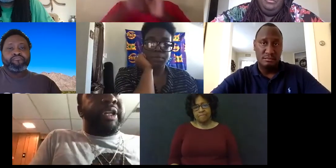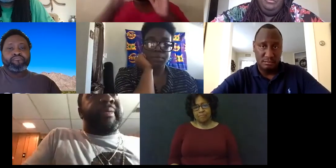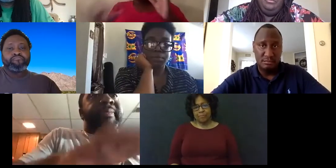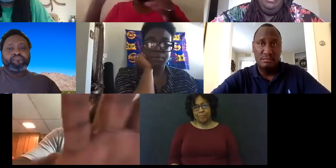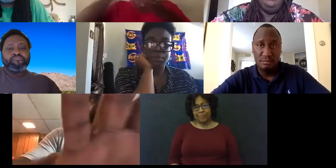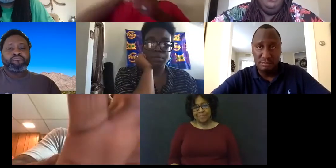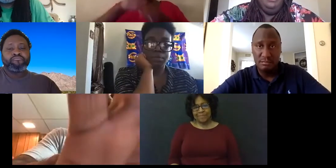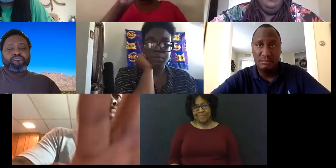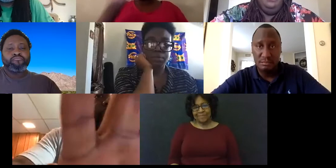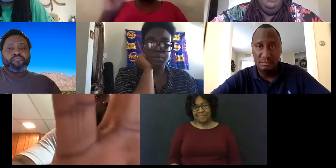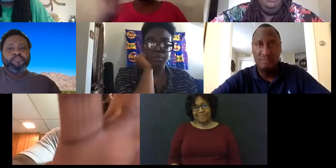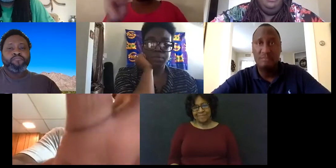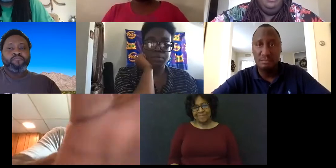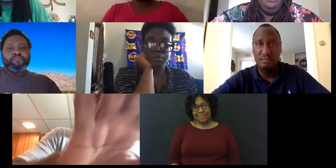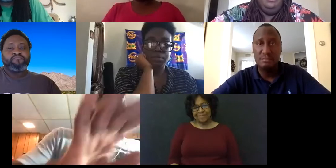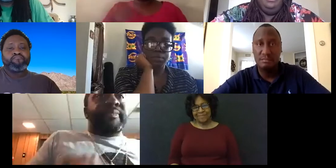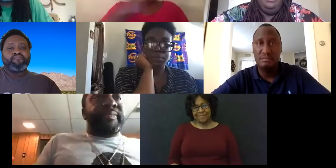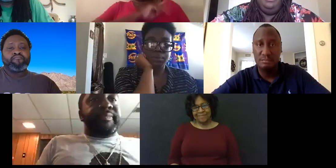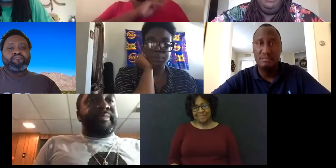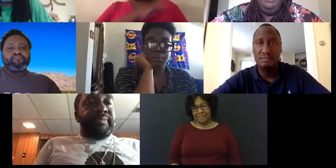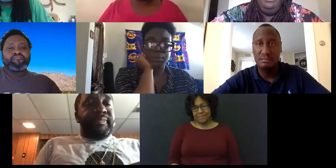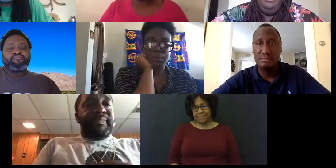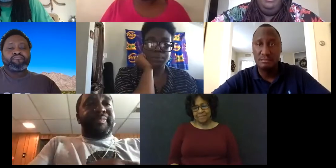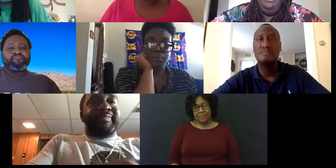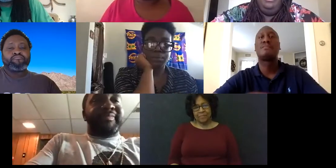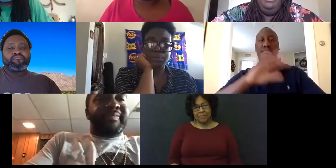disability. Great. Kevin?